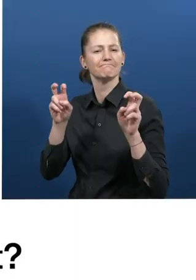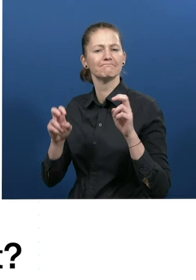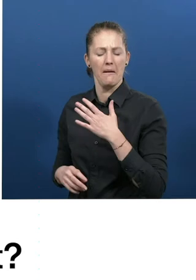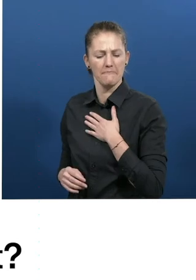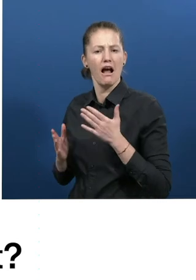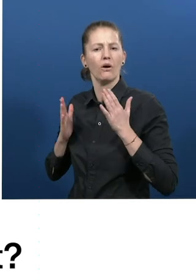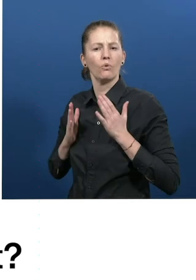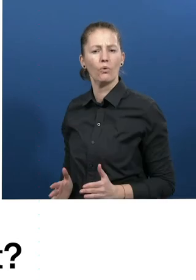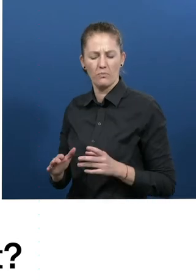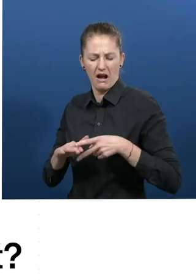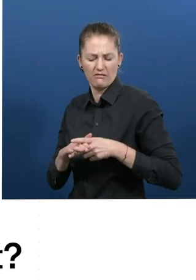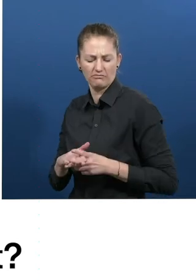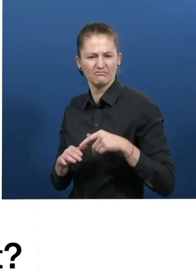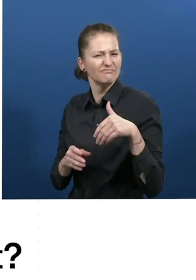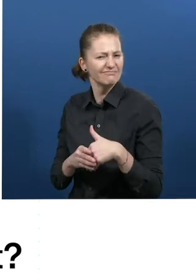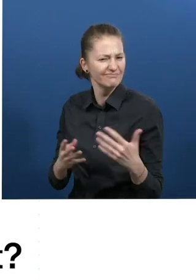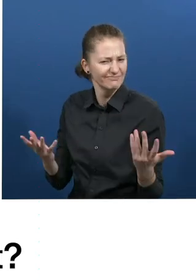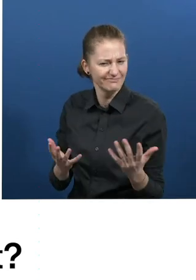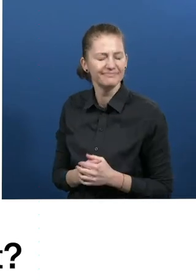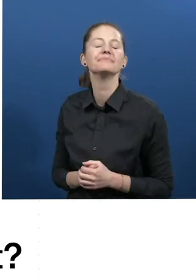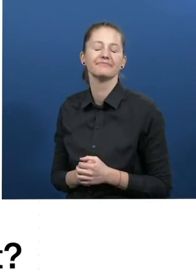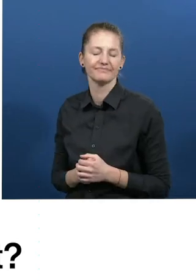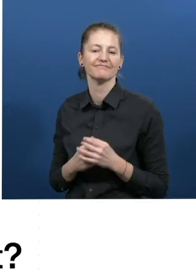What is My Human Kit about?